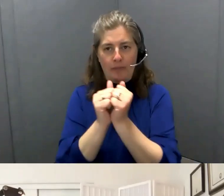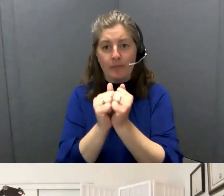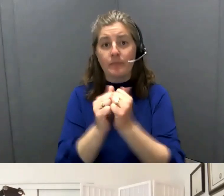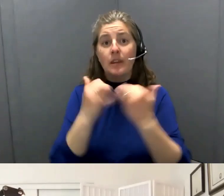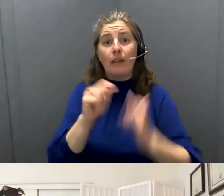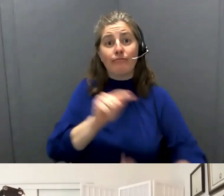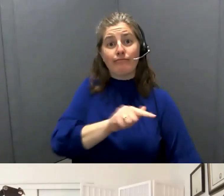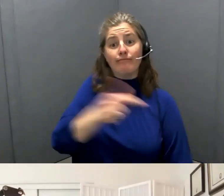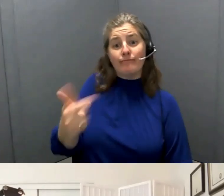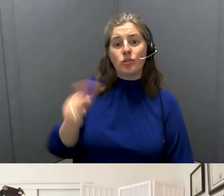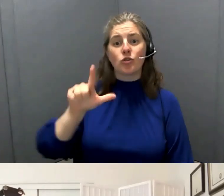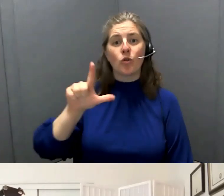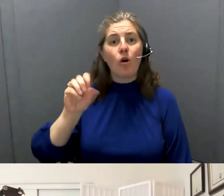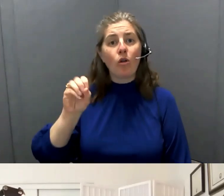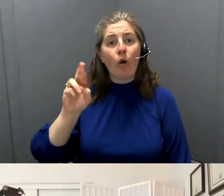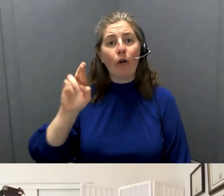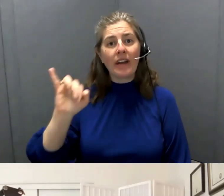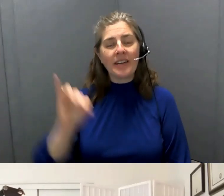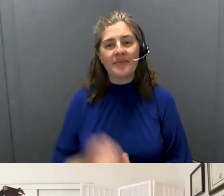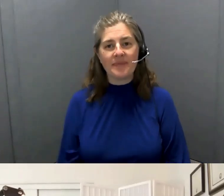over to Laurie.